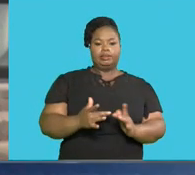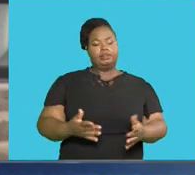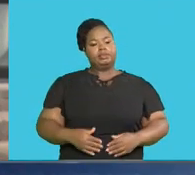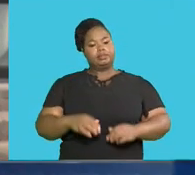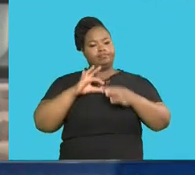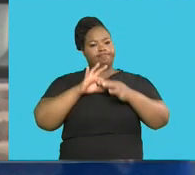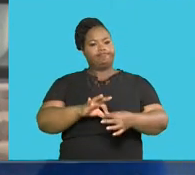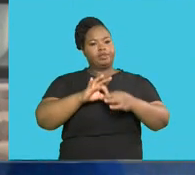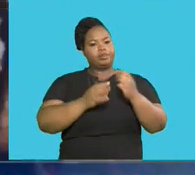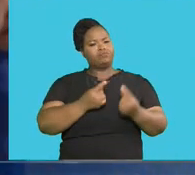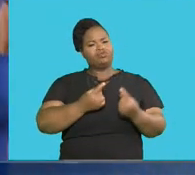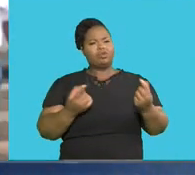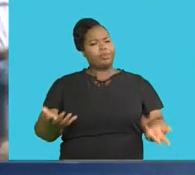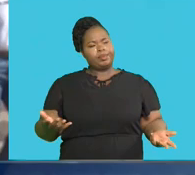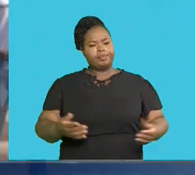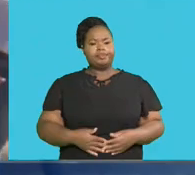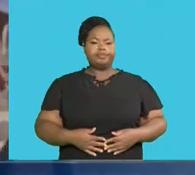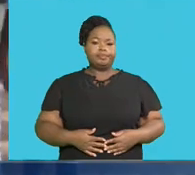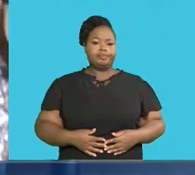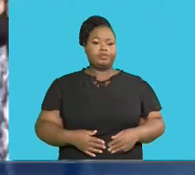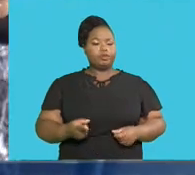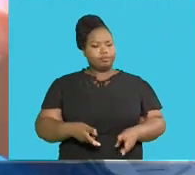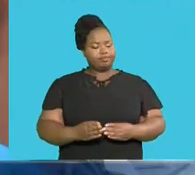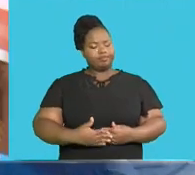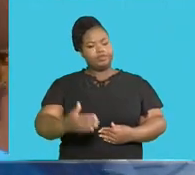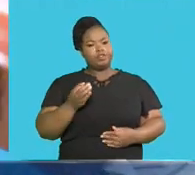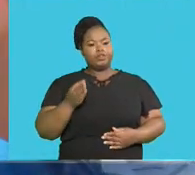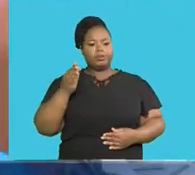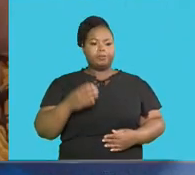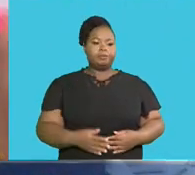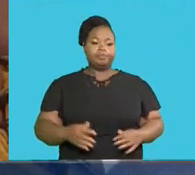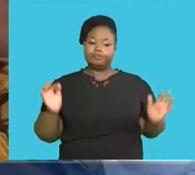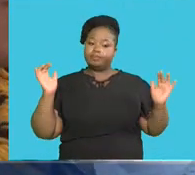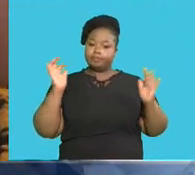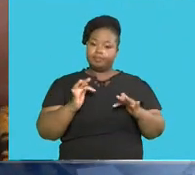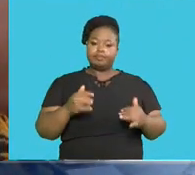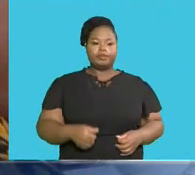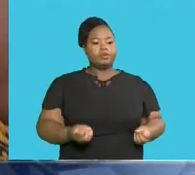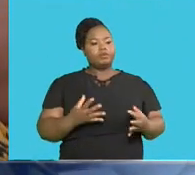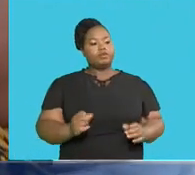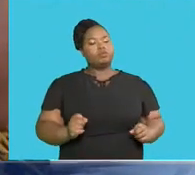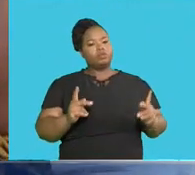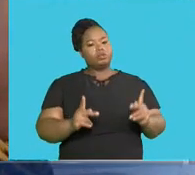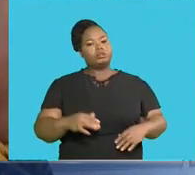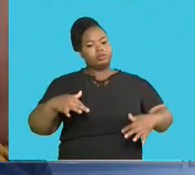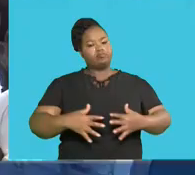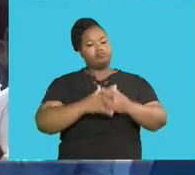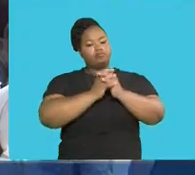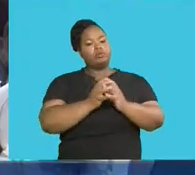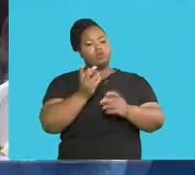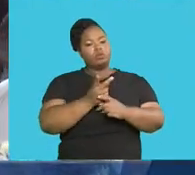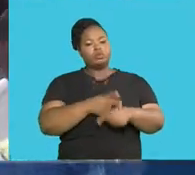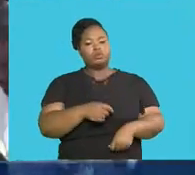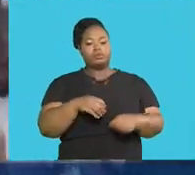build relationships and help each other pave the way for the future. Le ndibano ikwanike ithuba lokwakha ubuhlobo